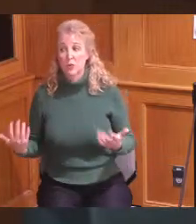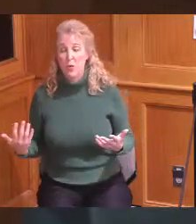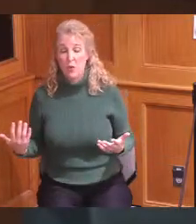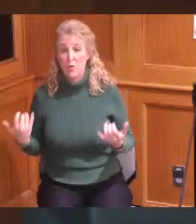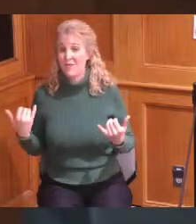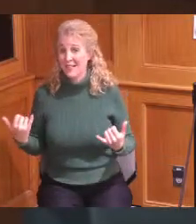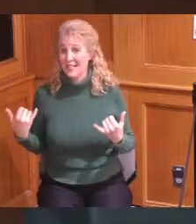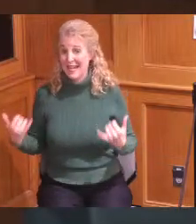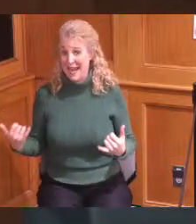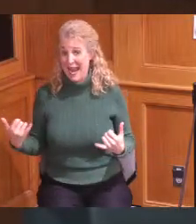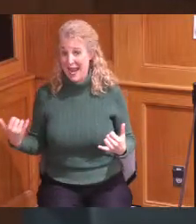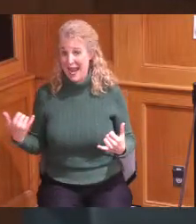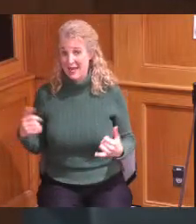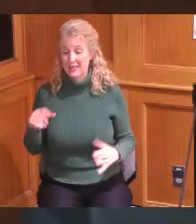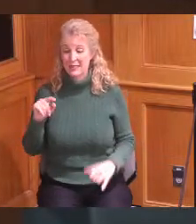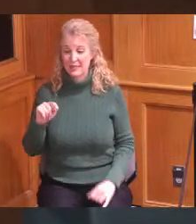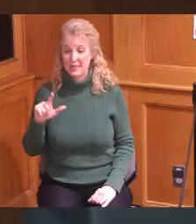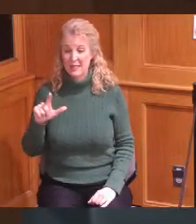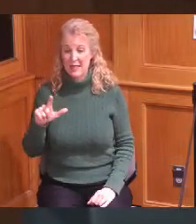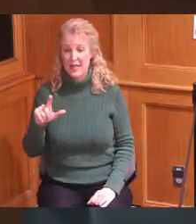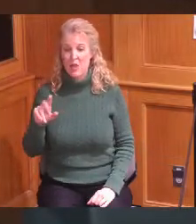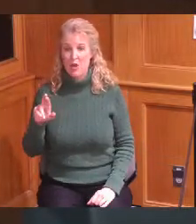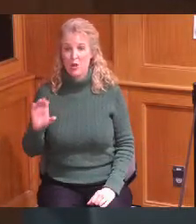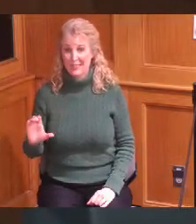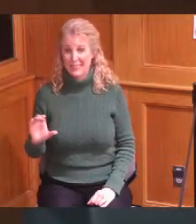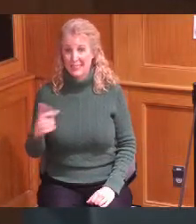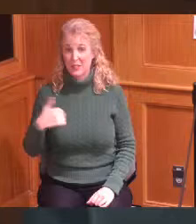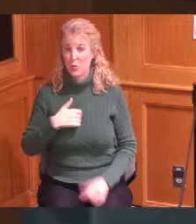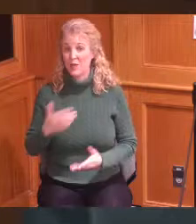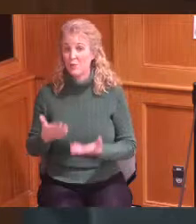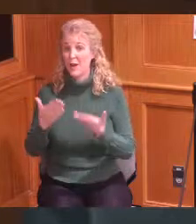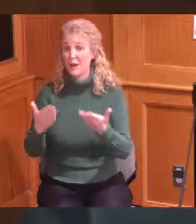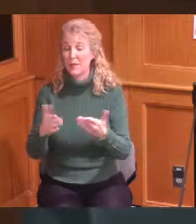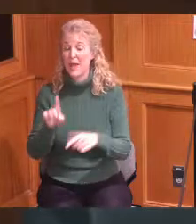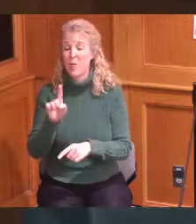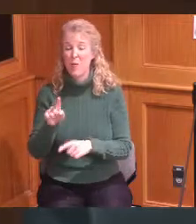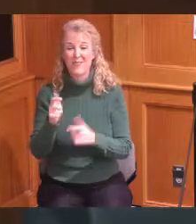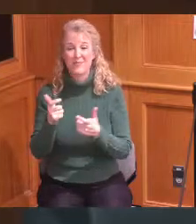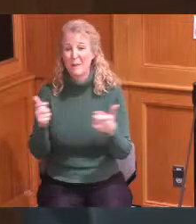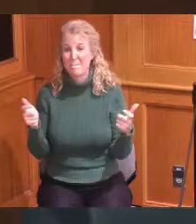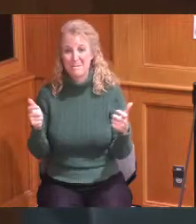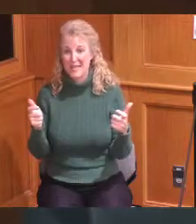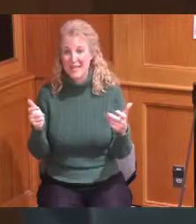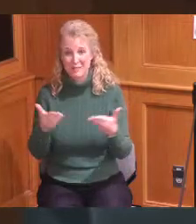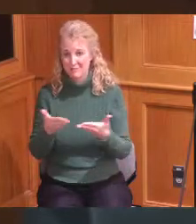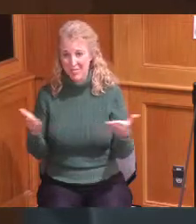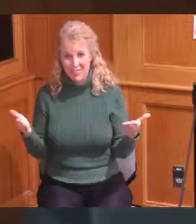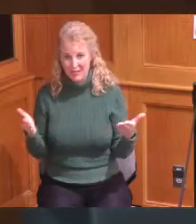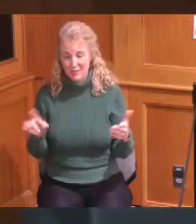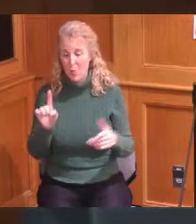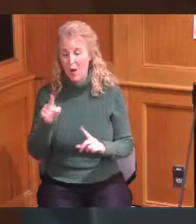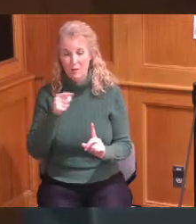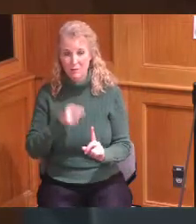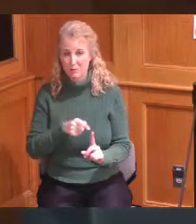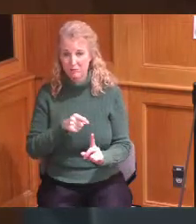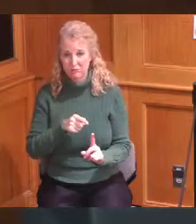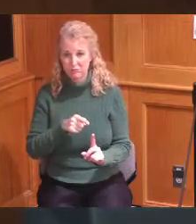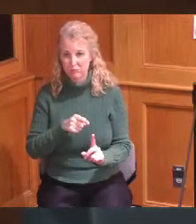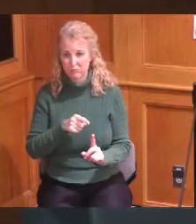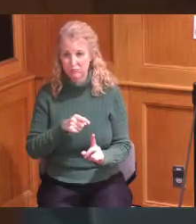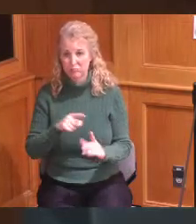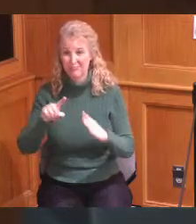back now as the TLRC to recommend really one big thing, and that's